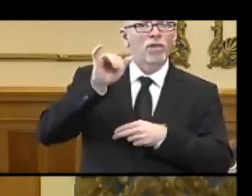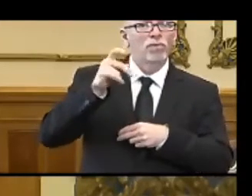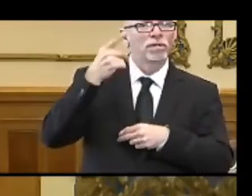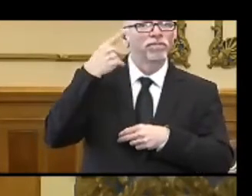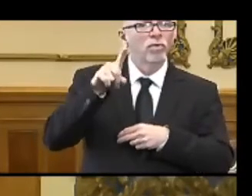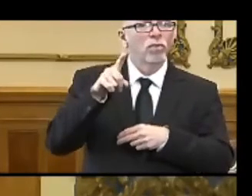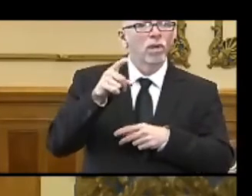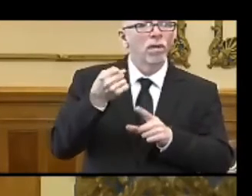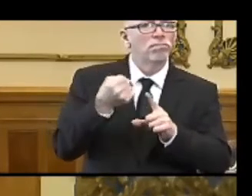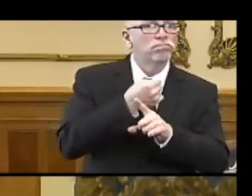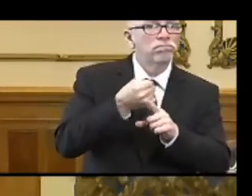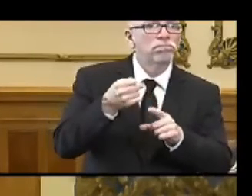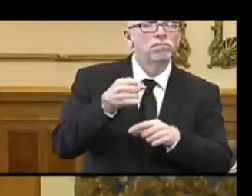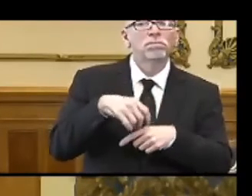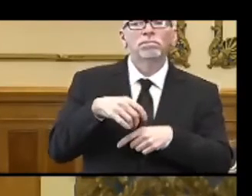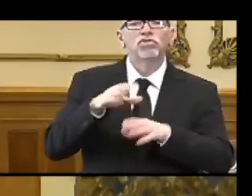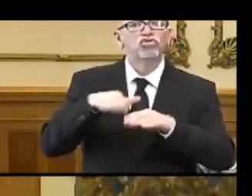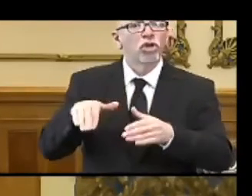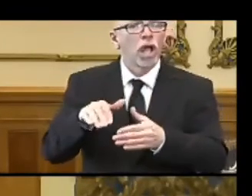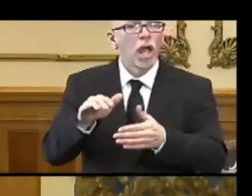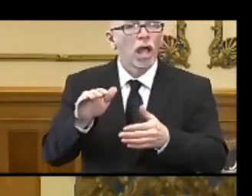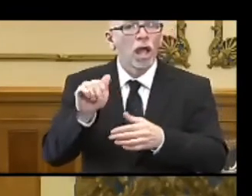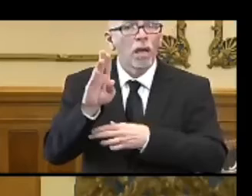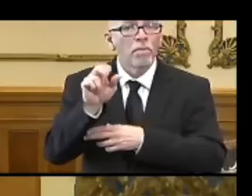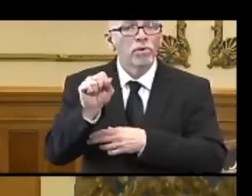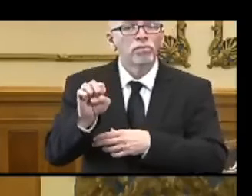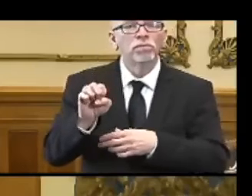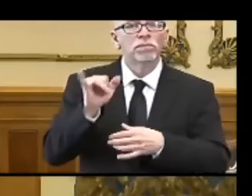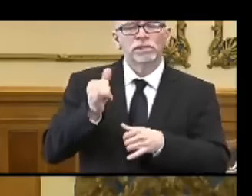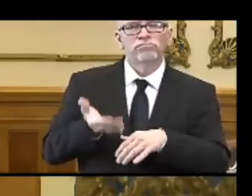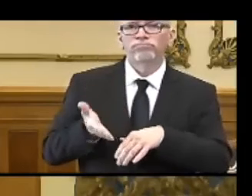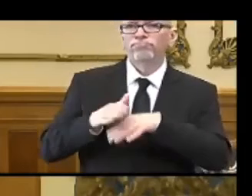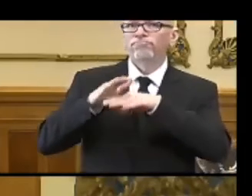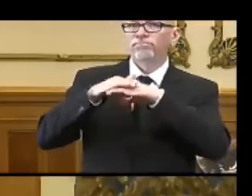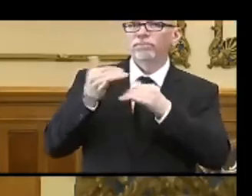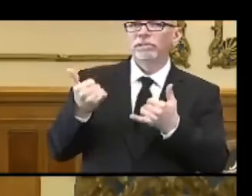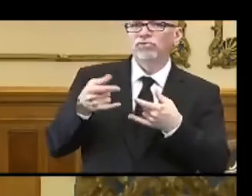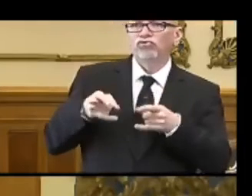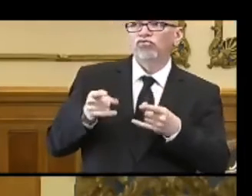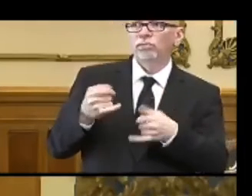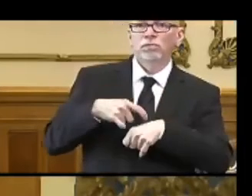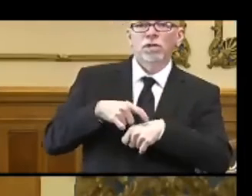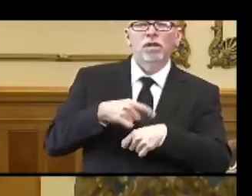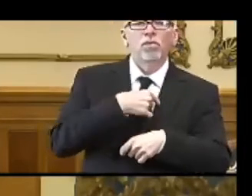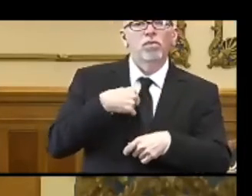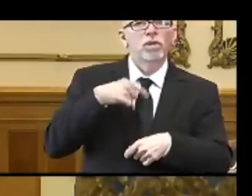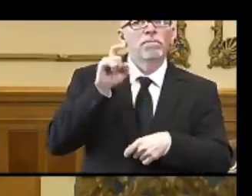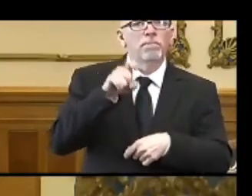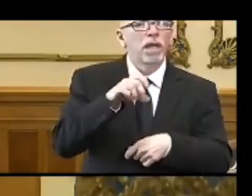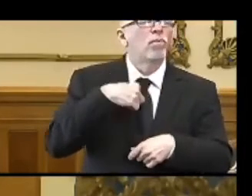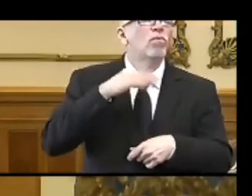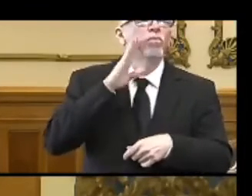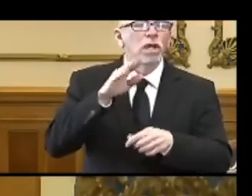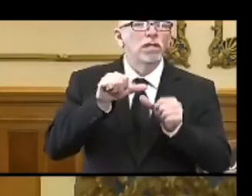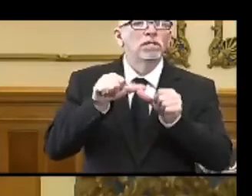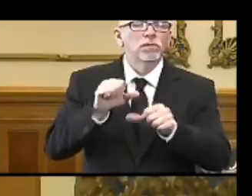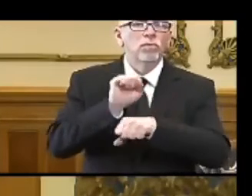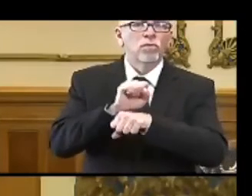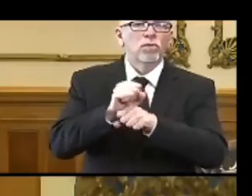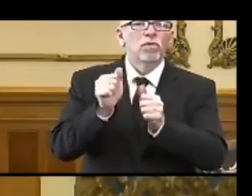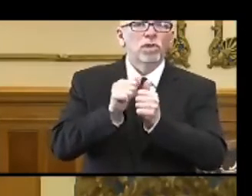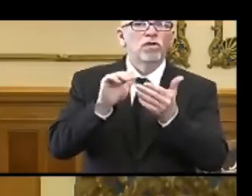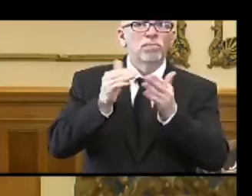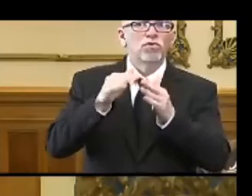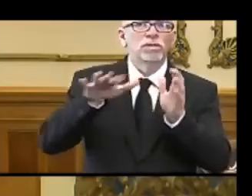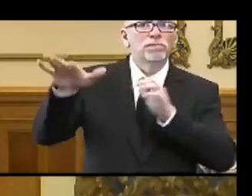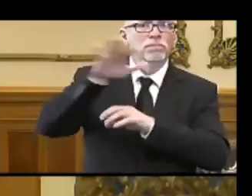child abuse on a regular day are exacerbated during this period. And we must and will continue to work in partnership with communities